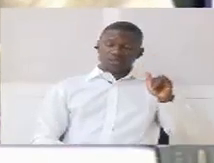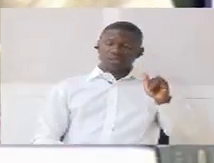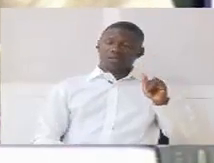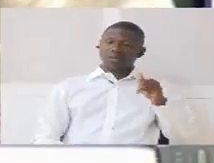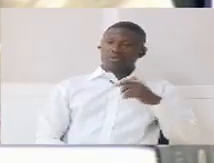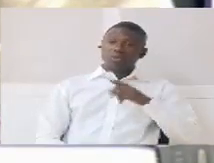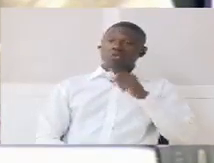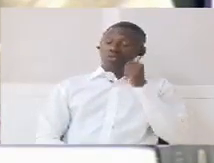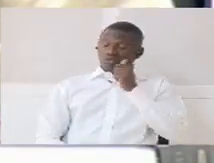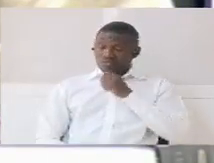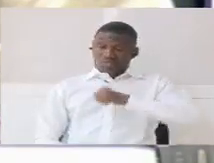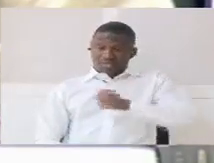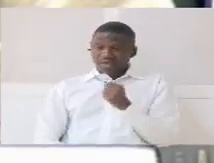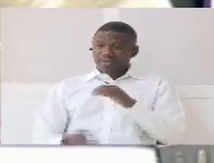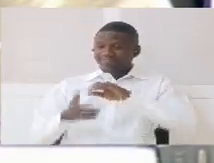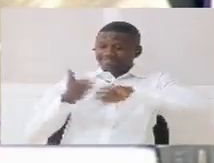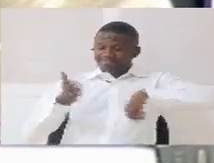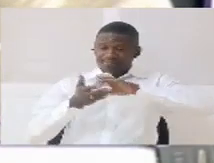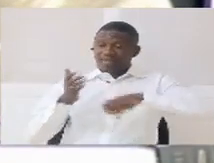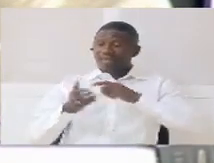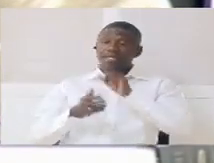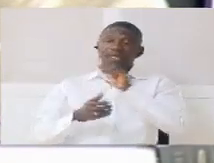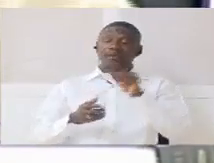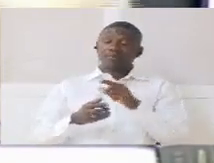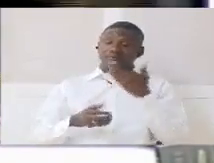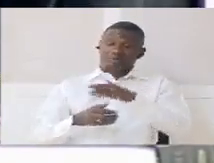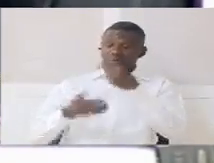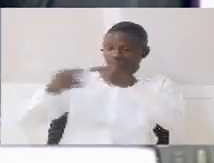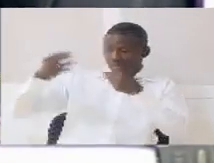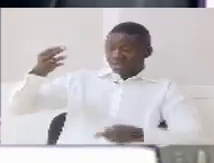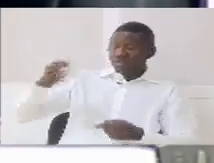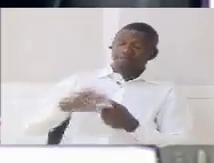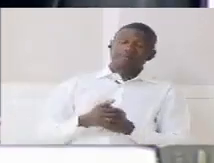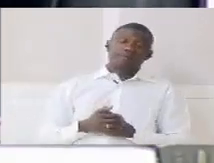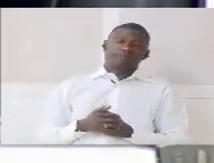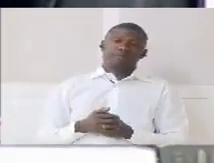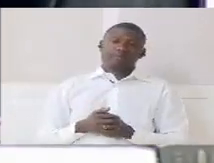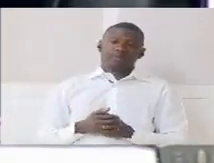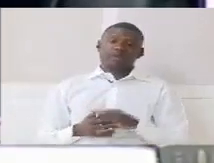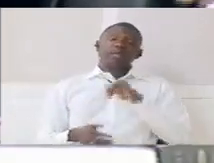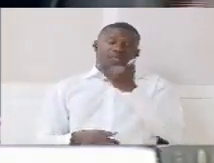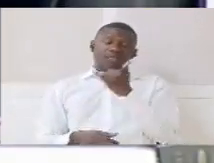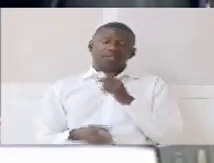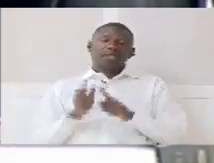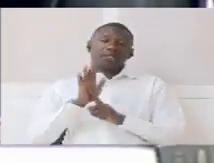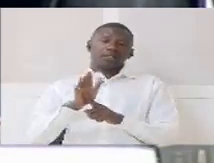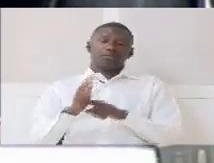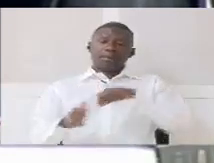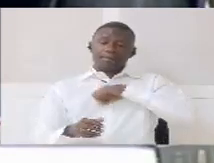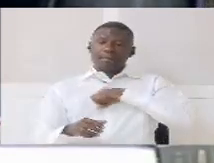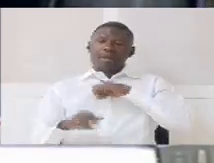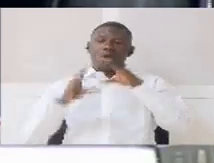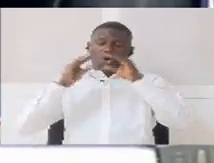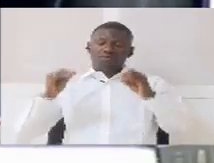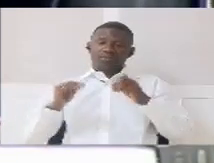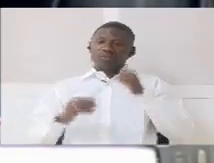konna office le ka be prepare my office used to prepare it somanda in the morning be dininki ninki la ta round. I sent one subordinate